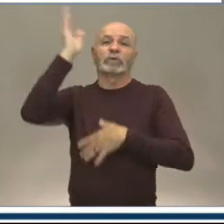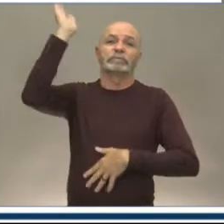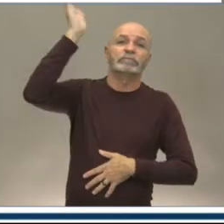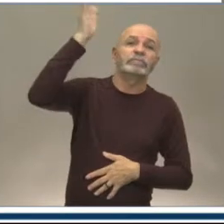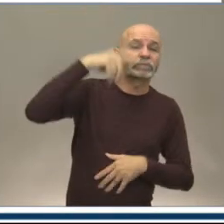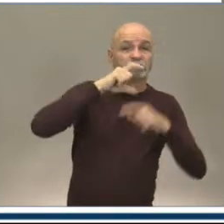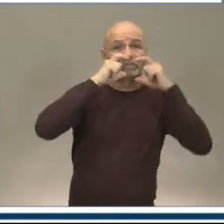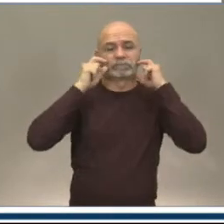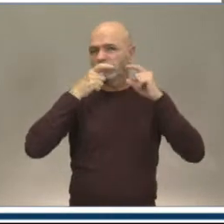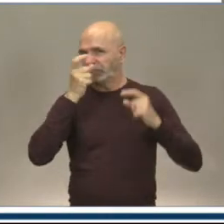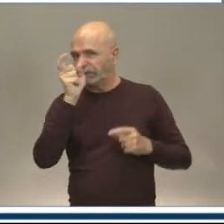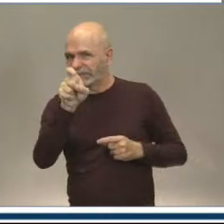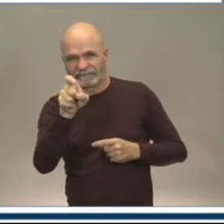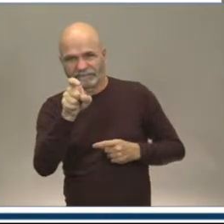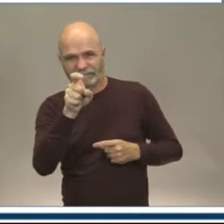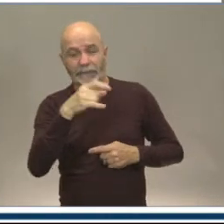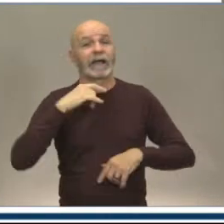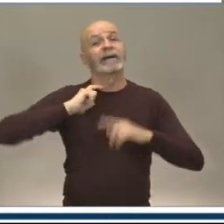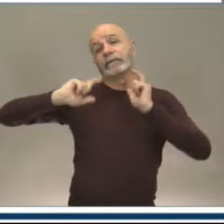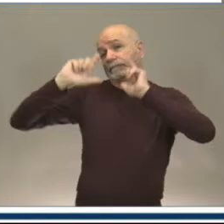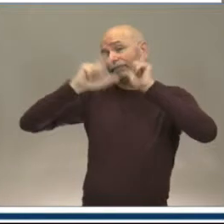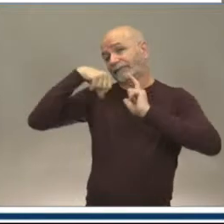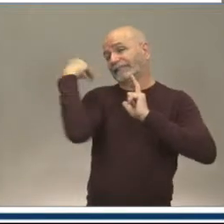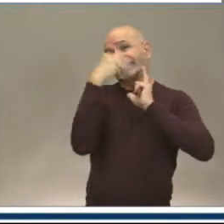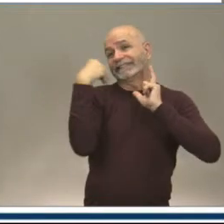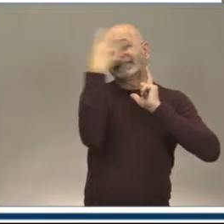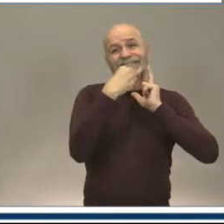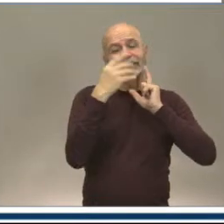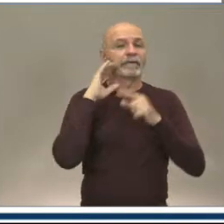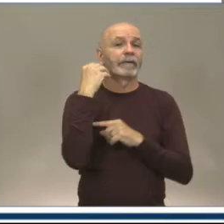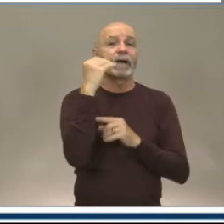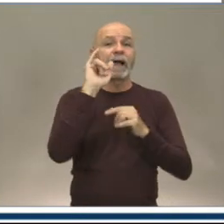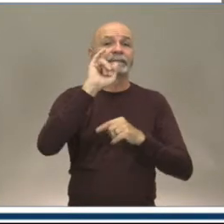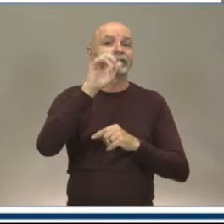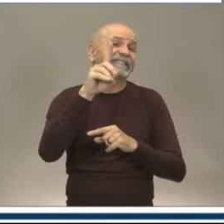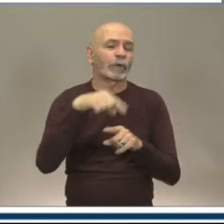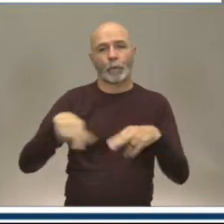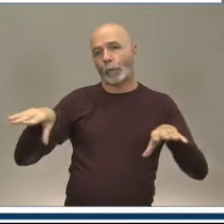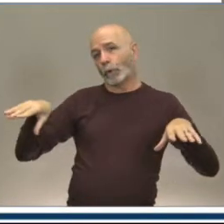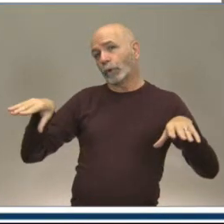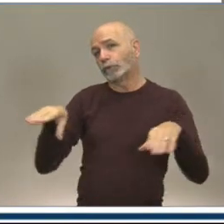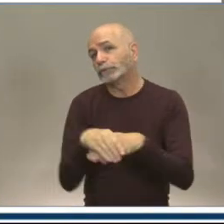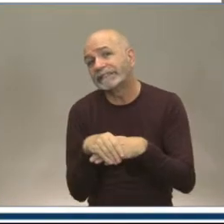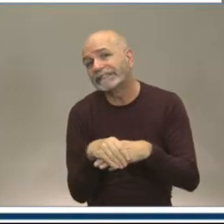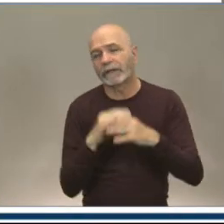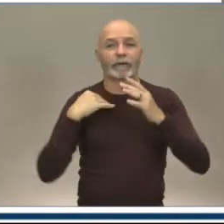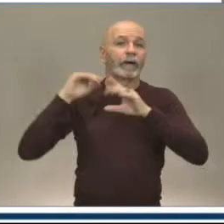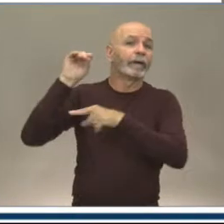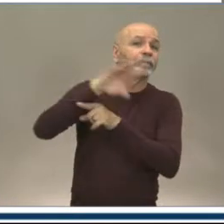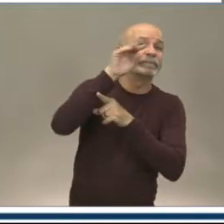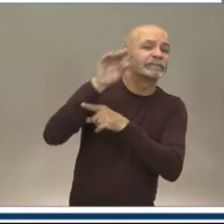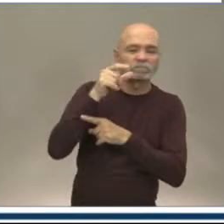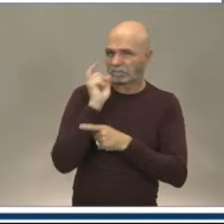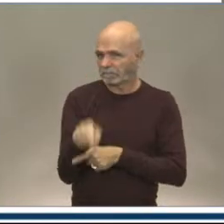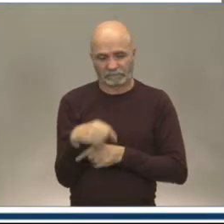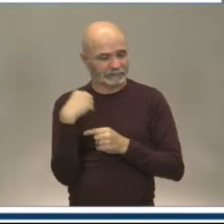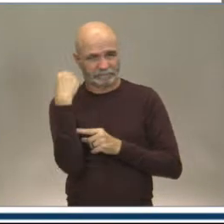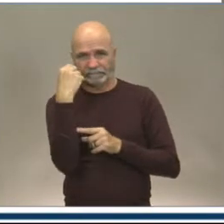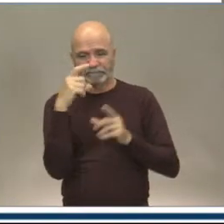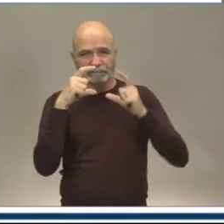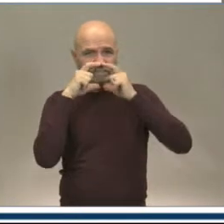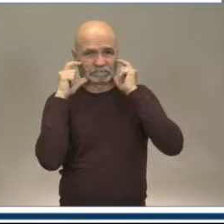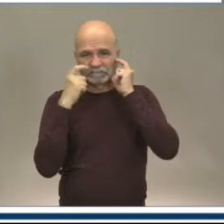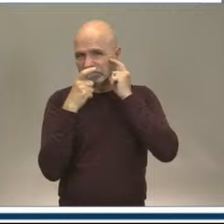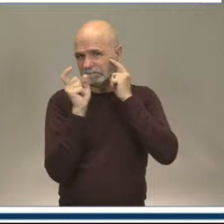photos like an ID photo, a wedding photo, or a session with a photographer, if for some other reason you need to confirm your